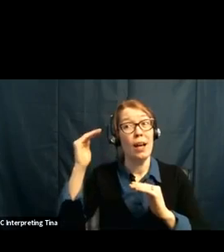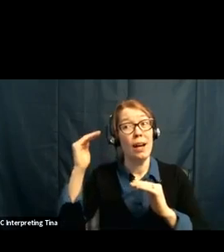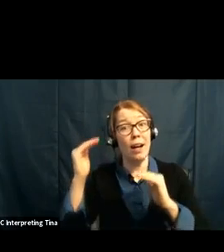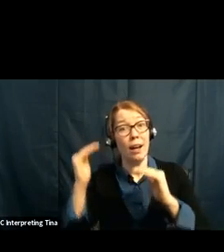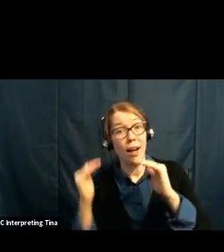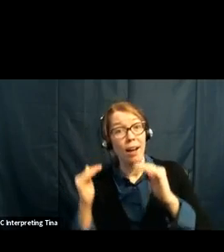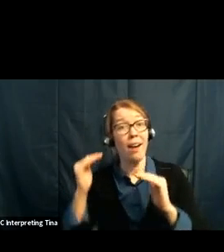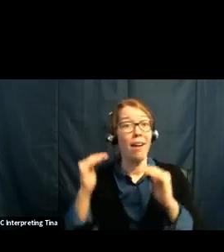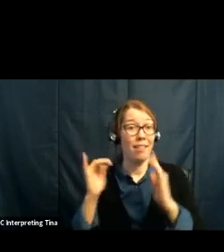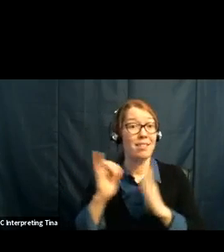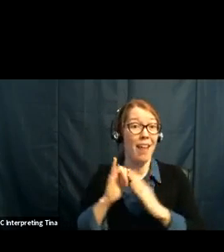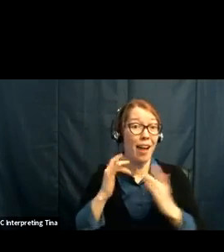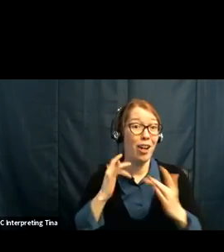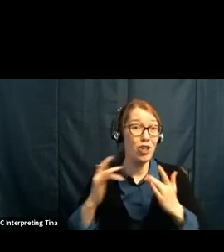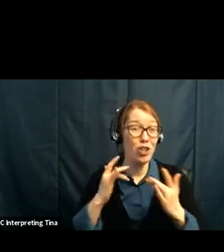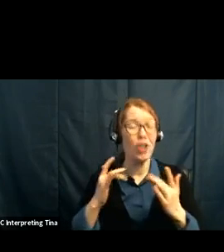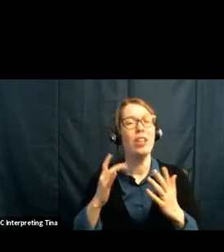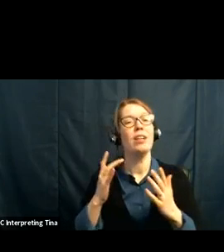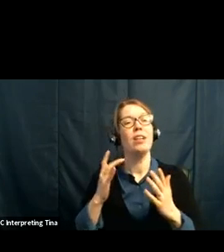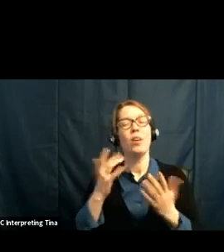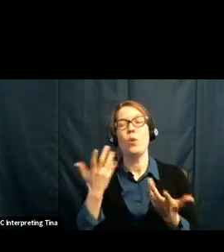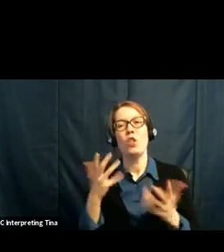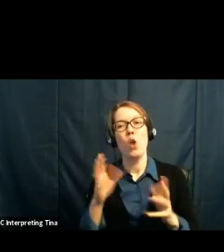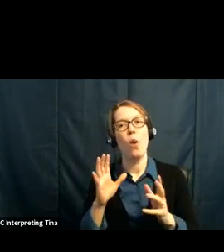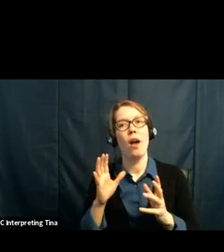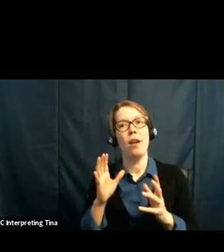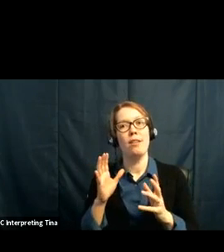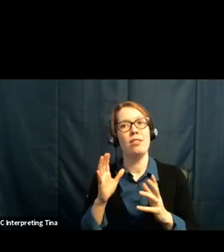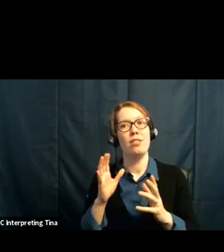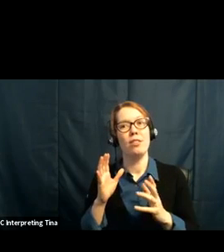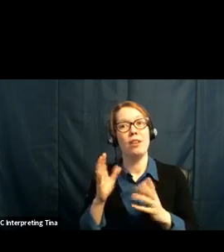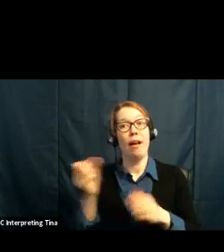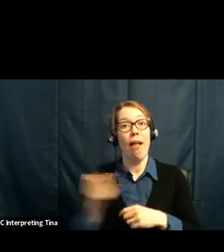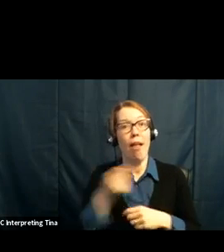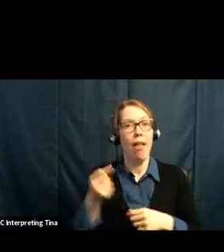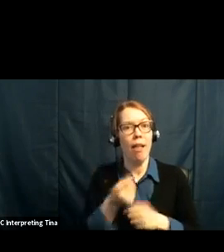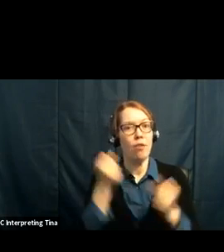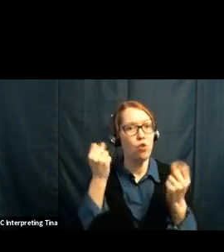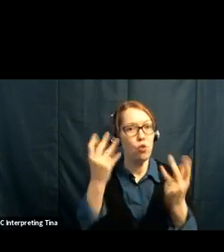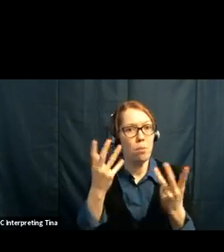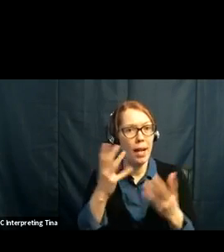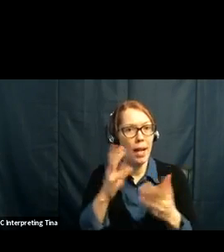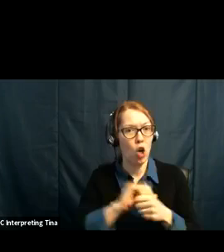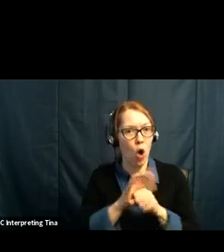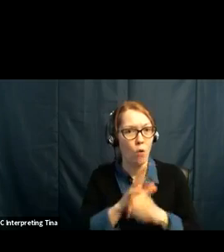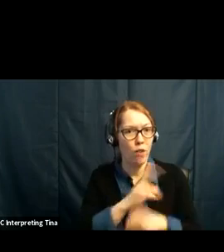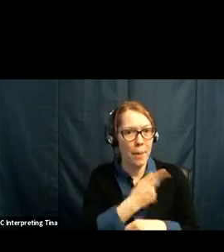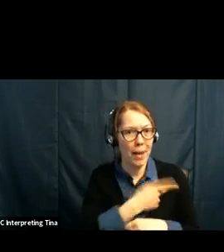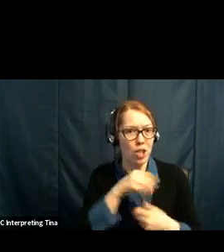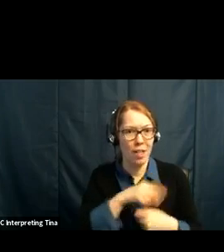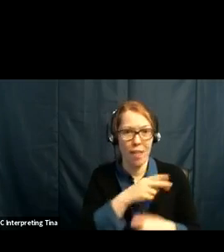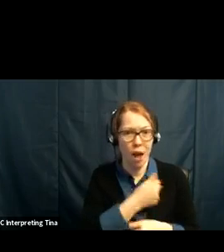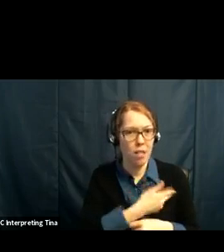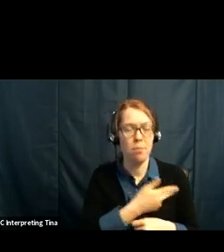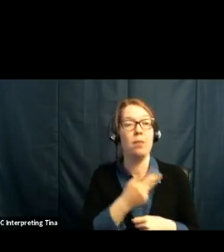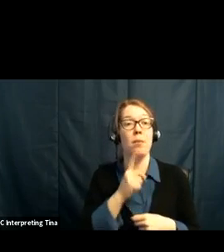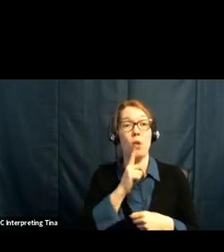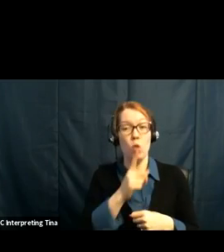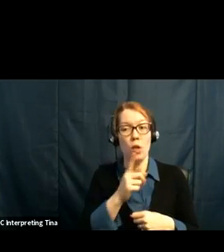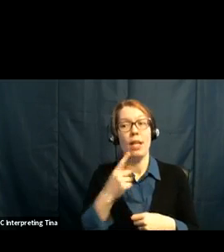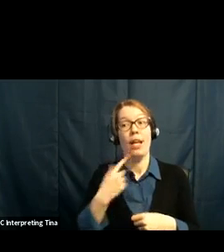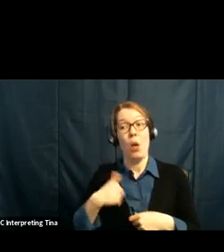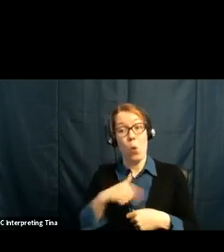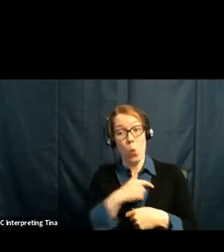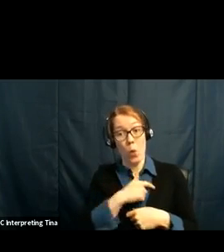those concerns is to not inundate our hospitals with COVID patients And the way we do that is take it upon ourselves to do the right